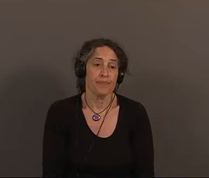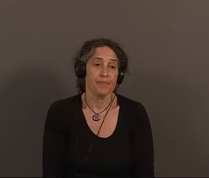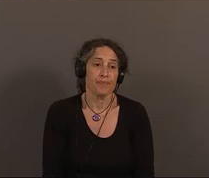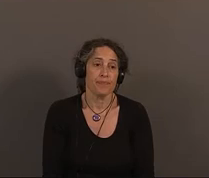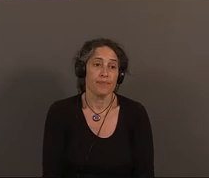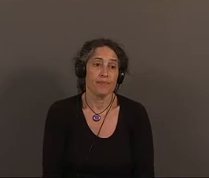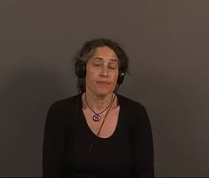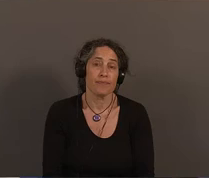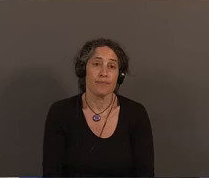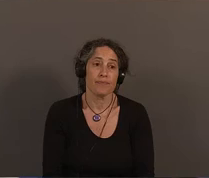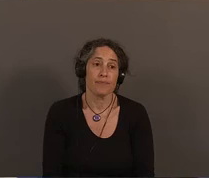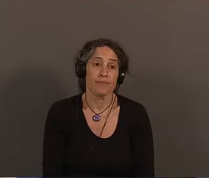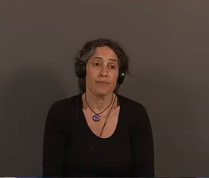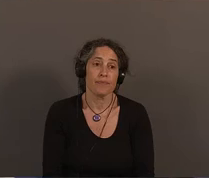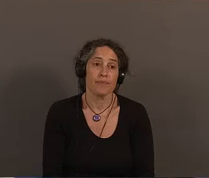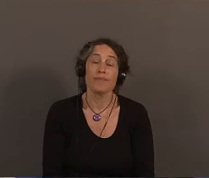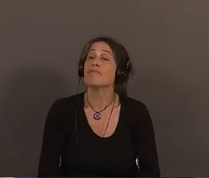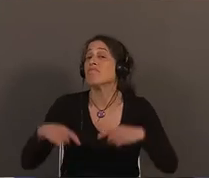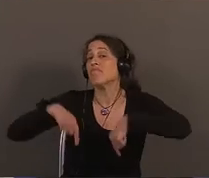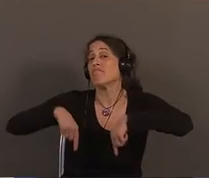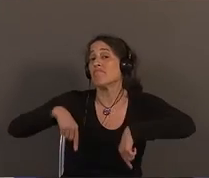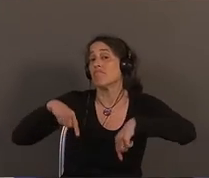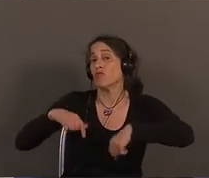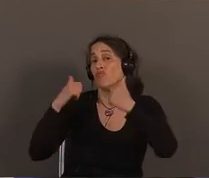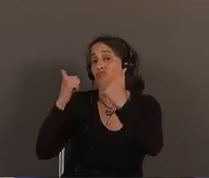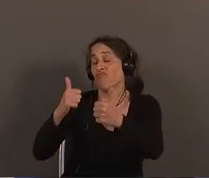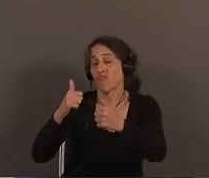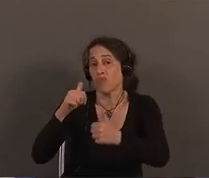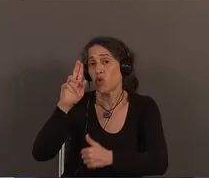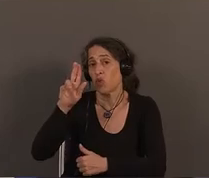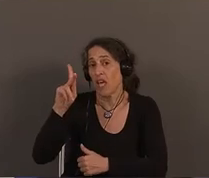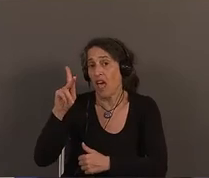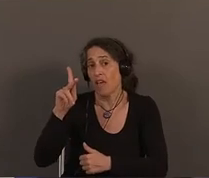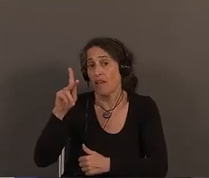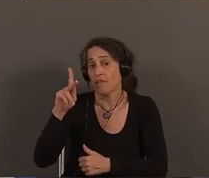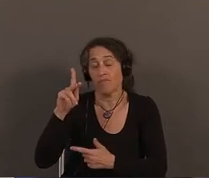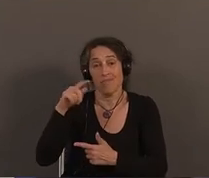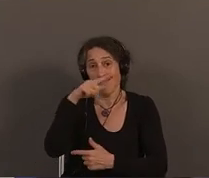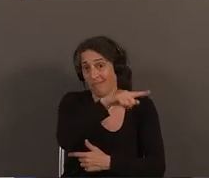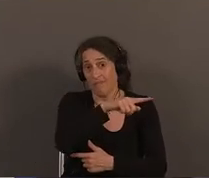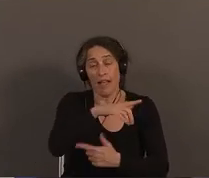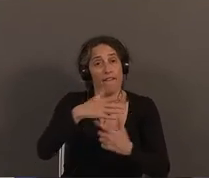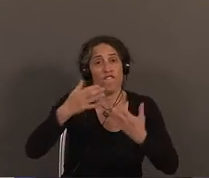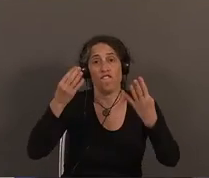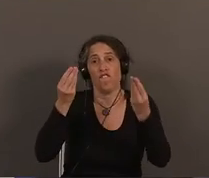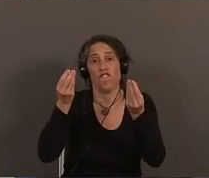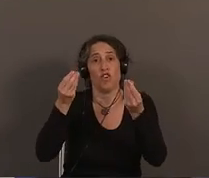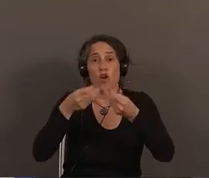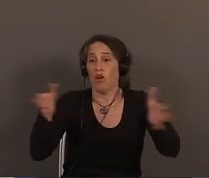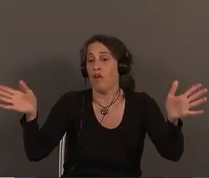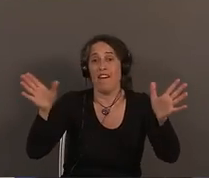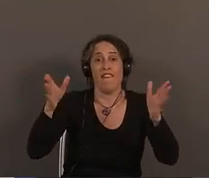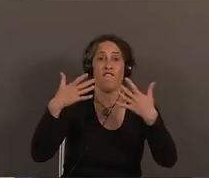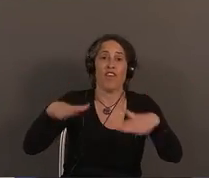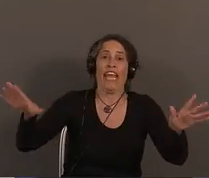day for the UK, whether a citizen voted for Remain or not. They today have free roaming. So that's. Yeah, so